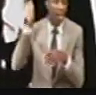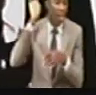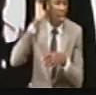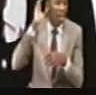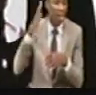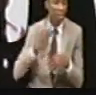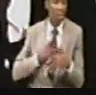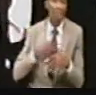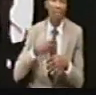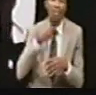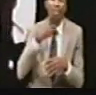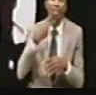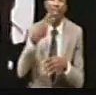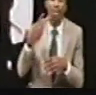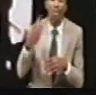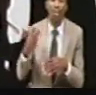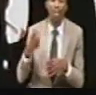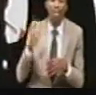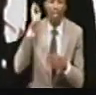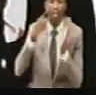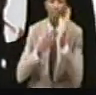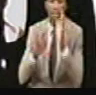I spoke out.